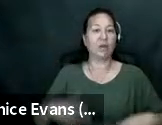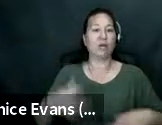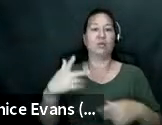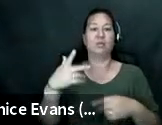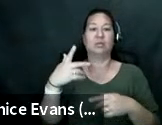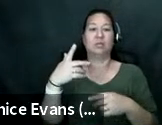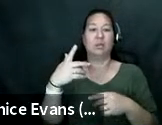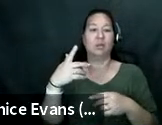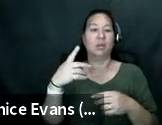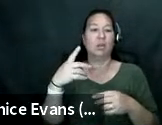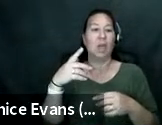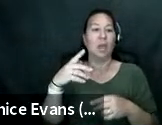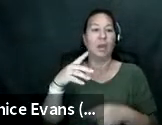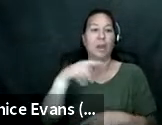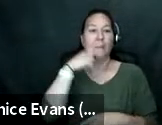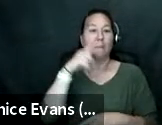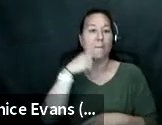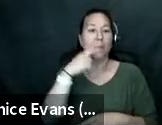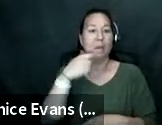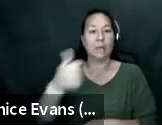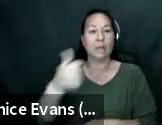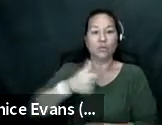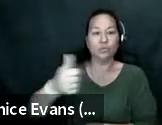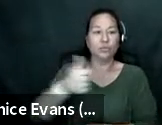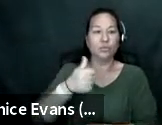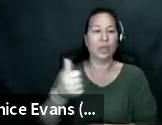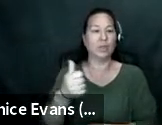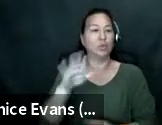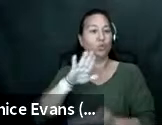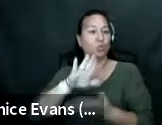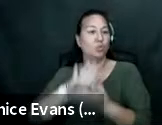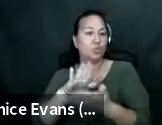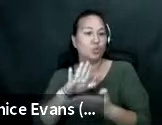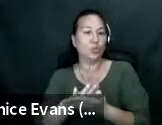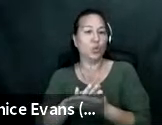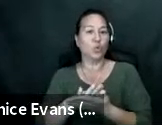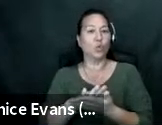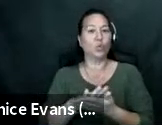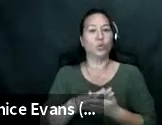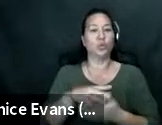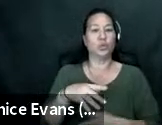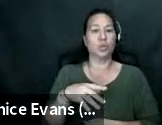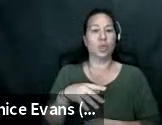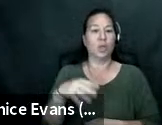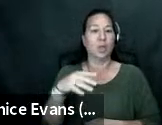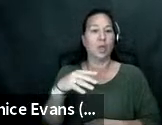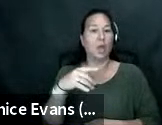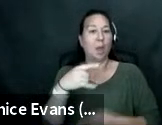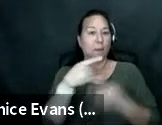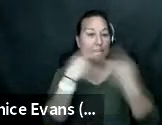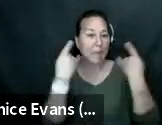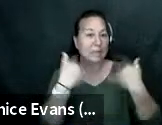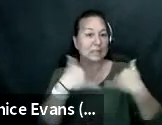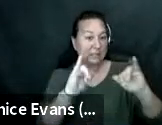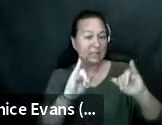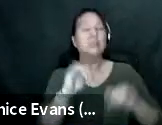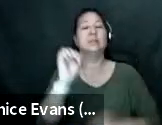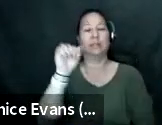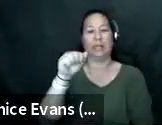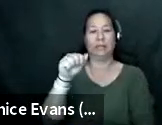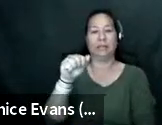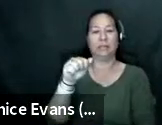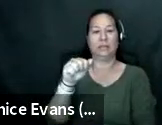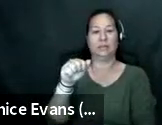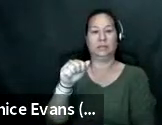correctional detention facilities, and shelters, whether they're emergency, cooling, or homeless shelters.